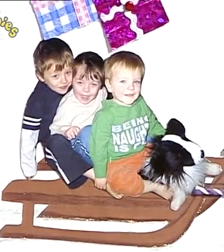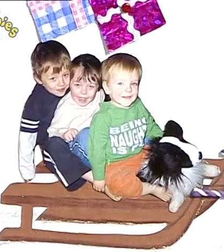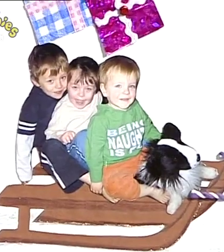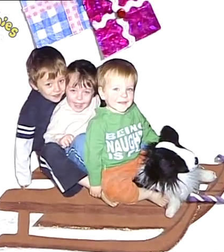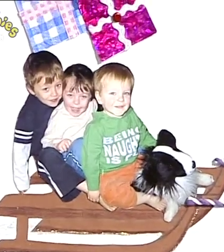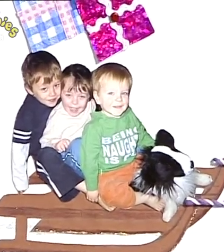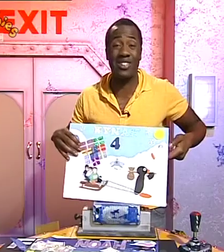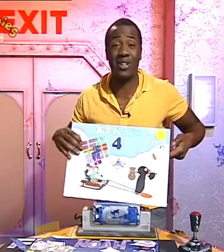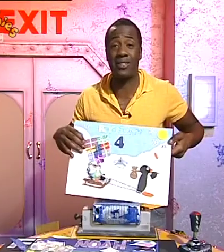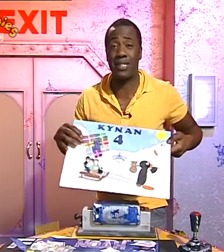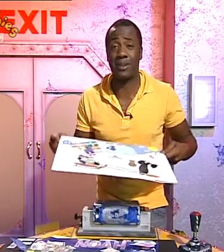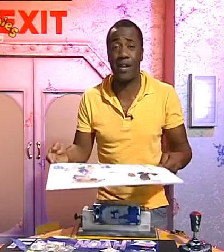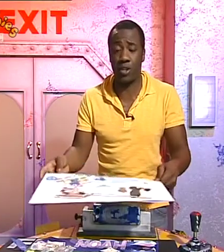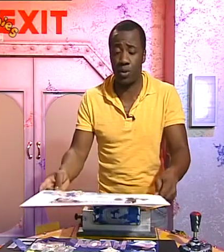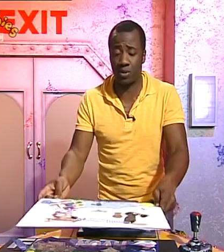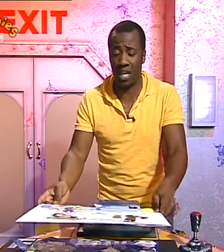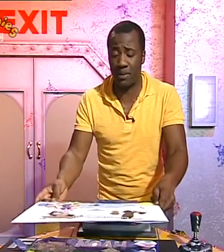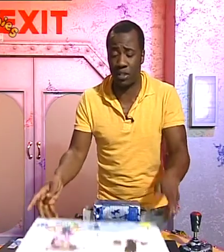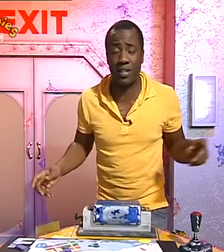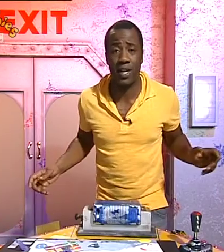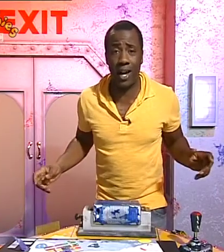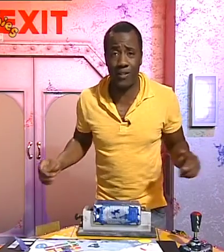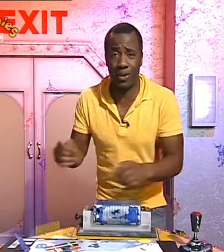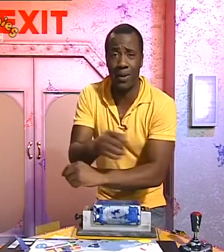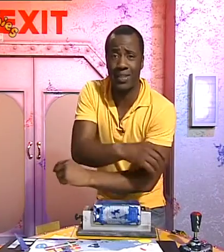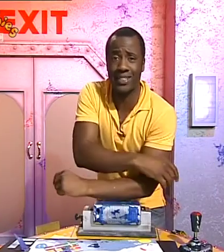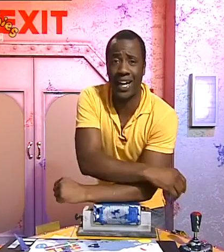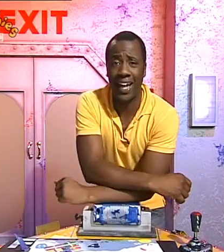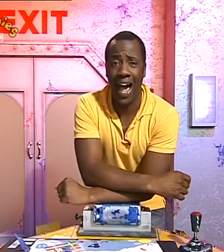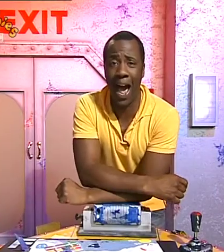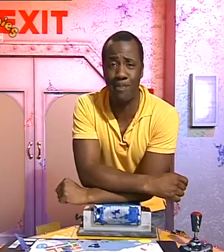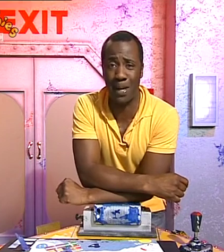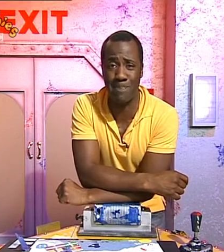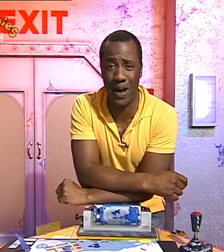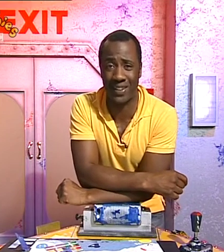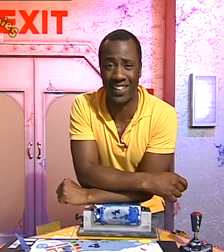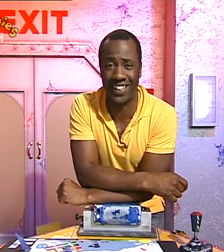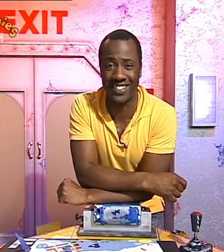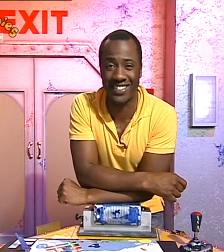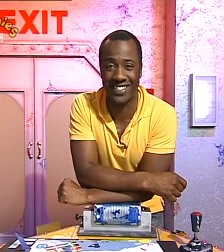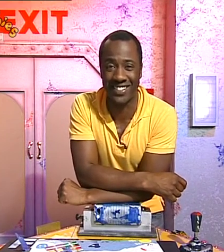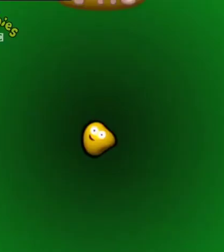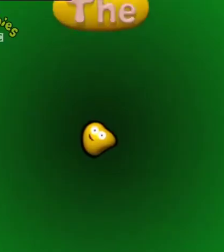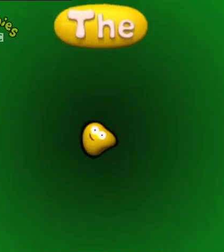of your family. Keep sending those cards in to us here at the usual CBeebies address. And if it's your birthday today, happy birthday.